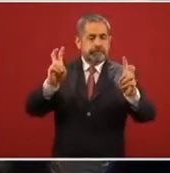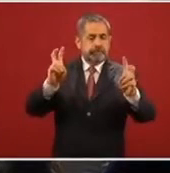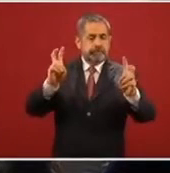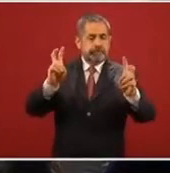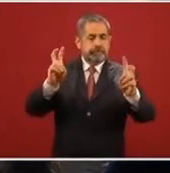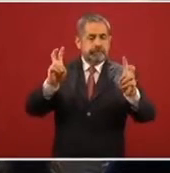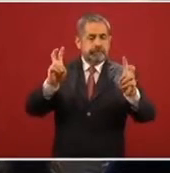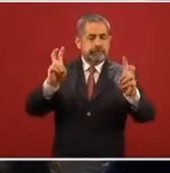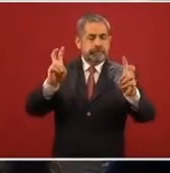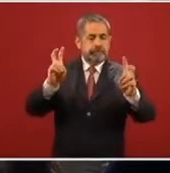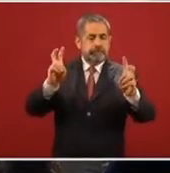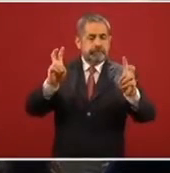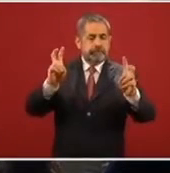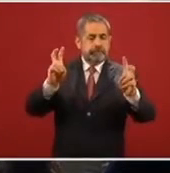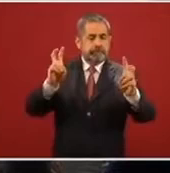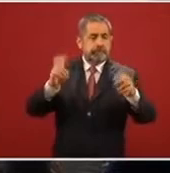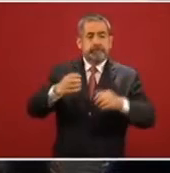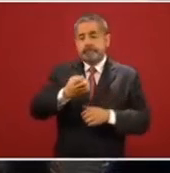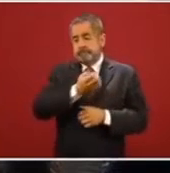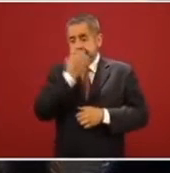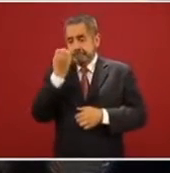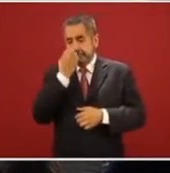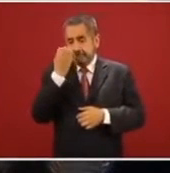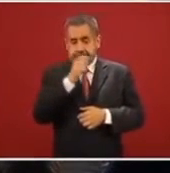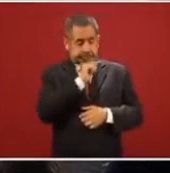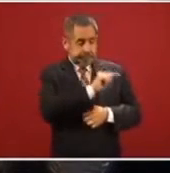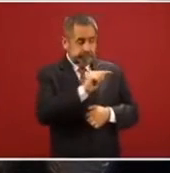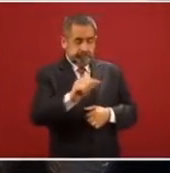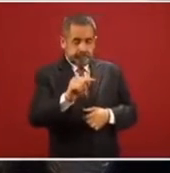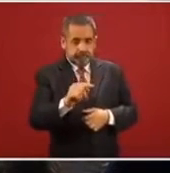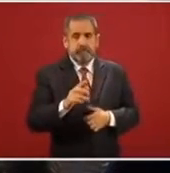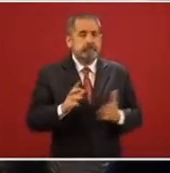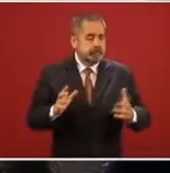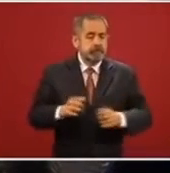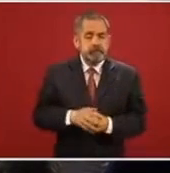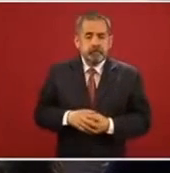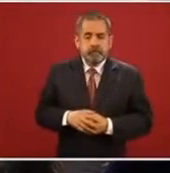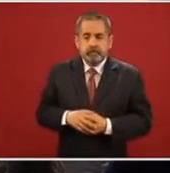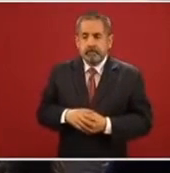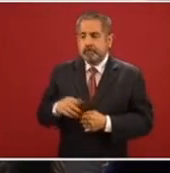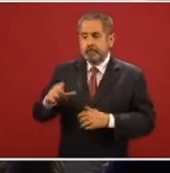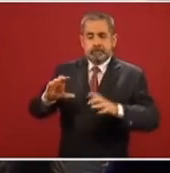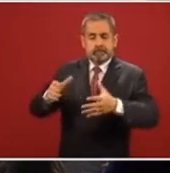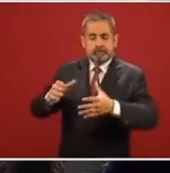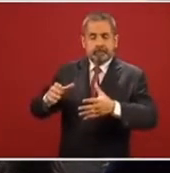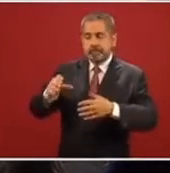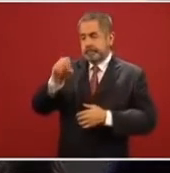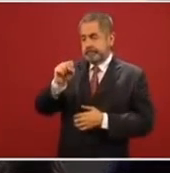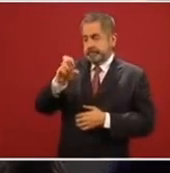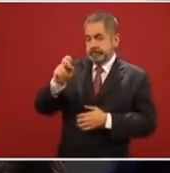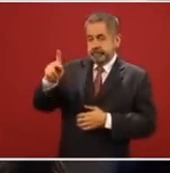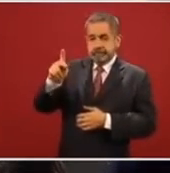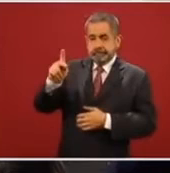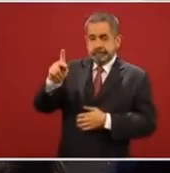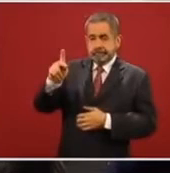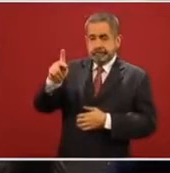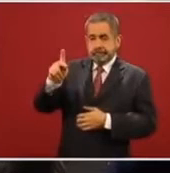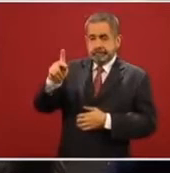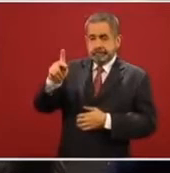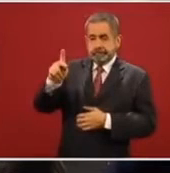of schools and education. el Consejo Nacional Educativo, que es el órgano de